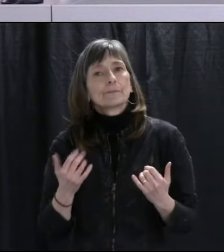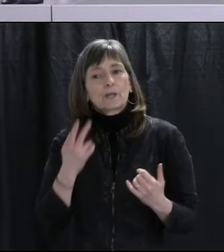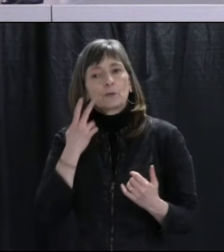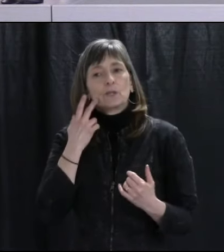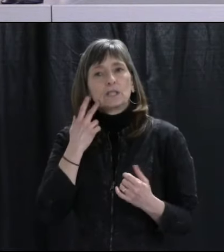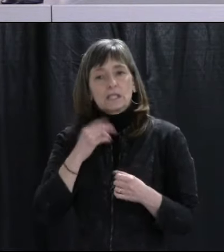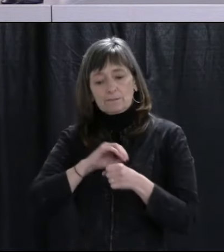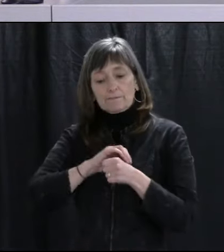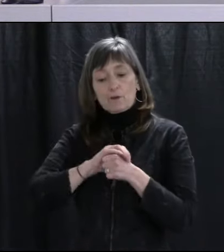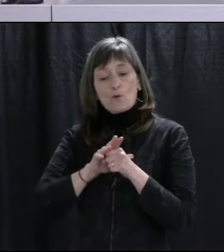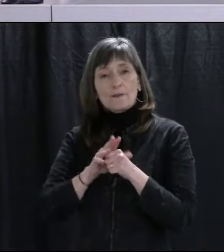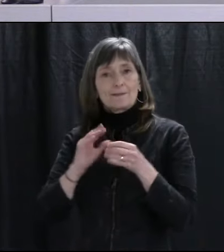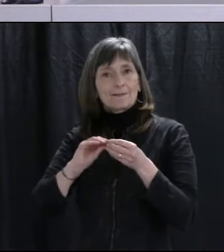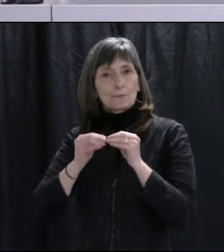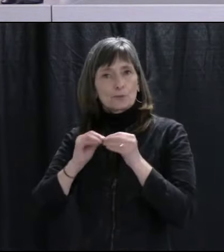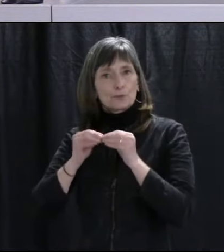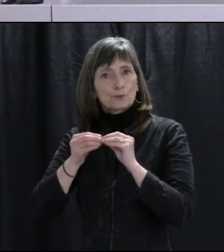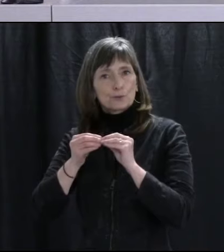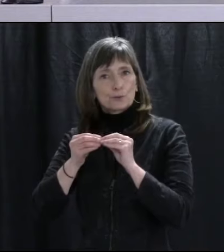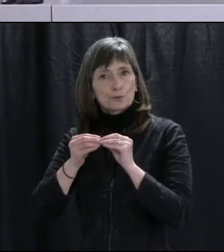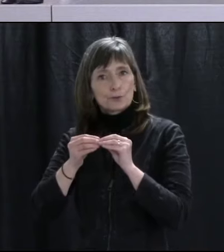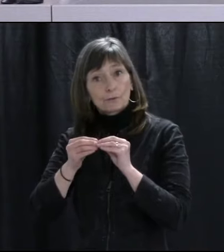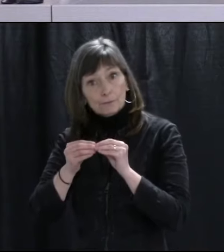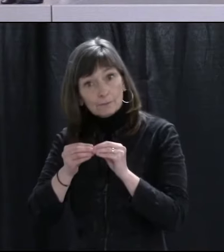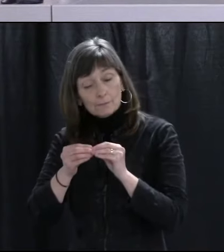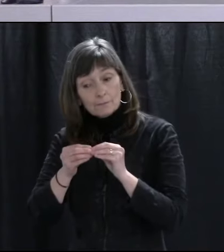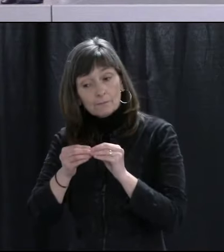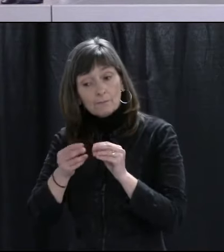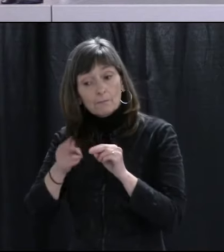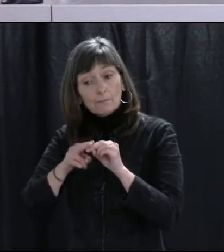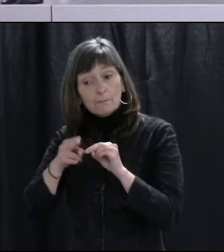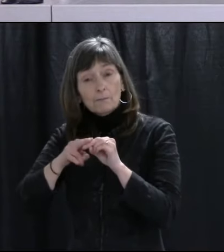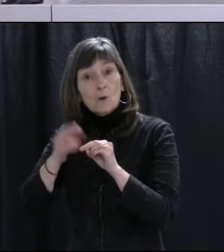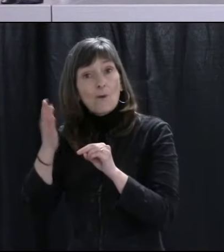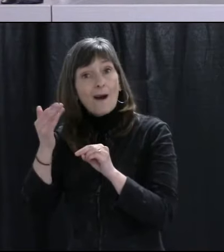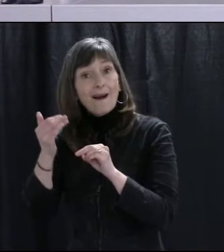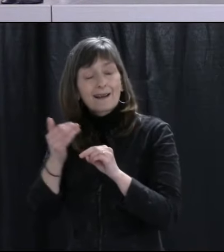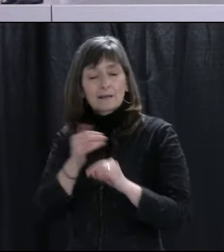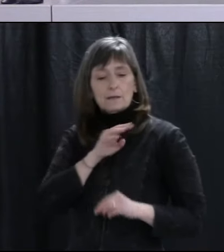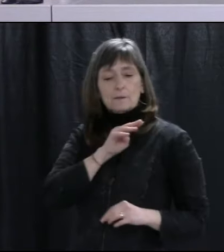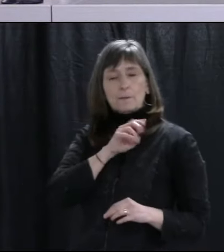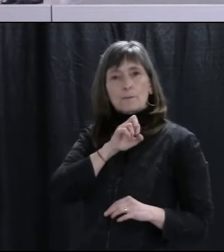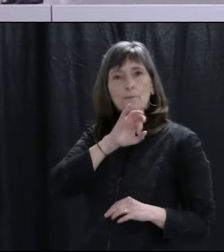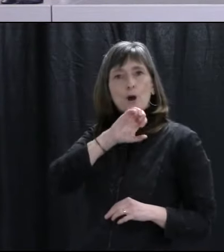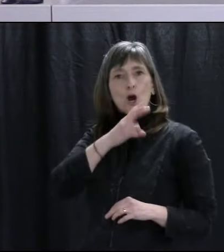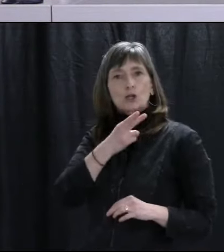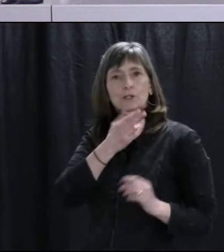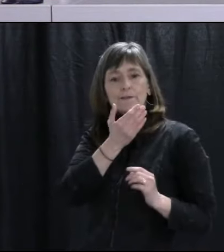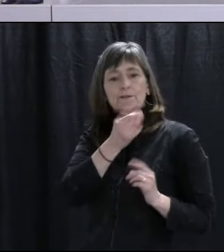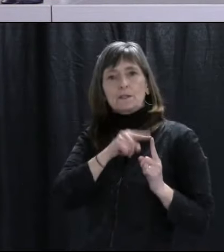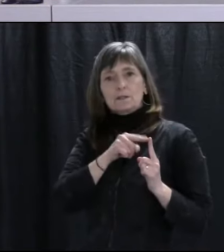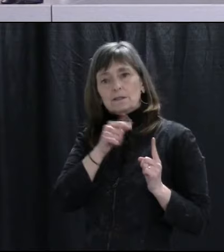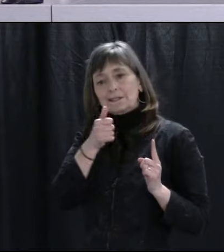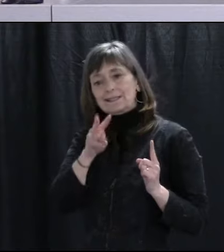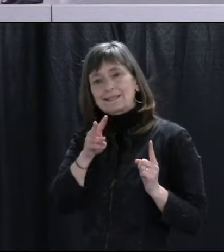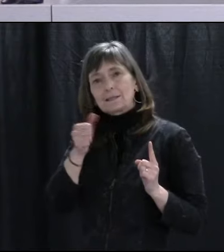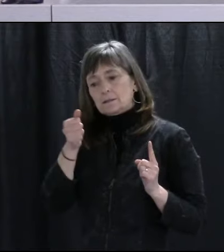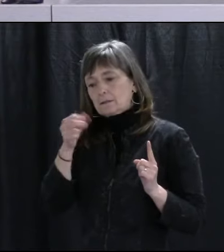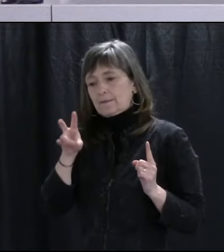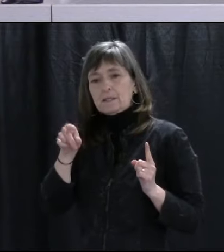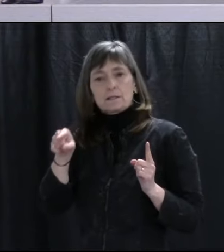COVID-19 figures from the events around March 15th to 17th at the funeral home.